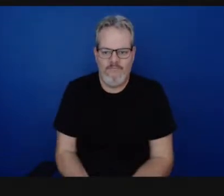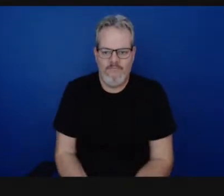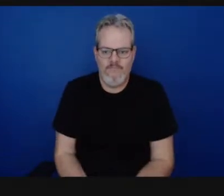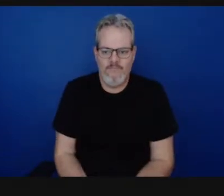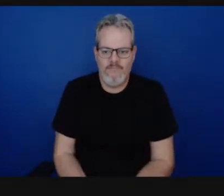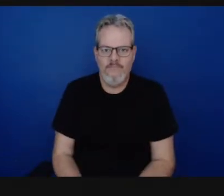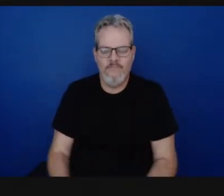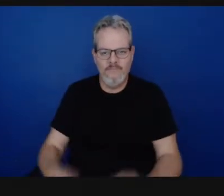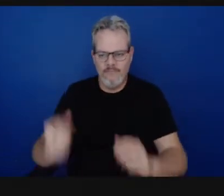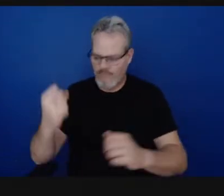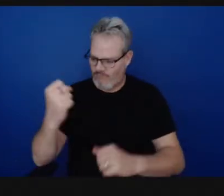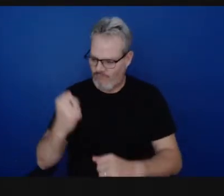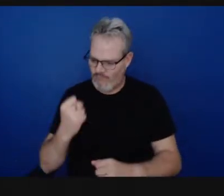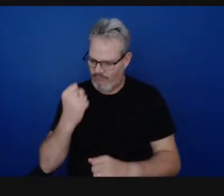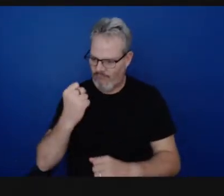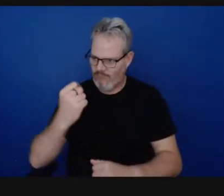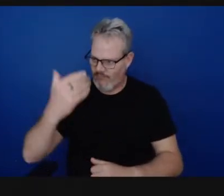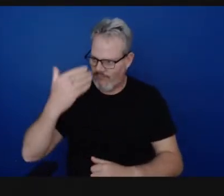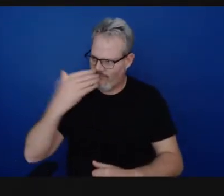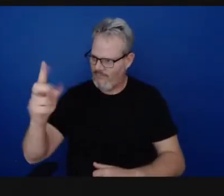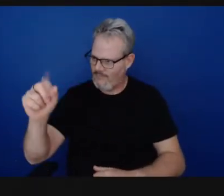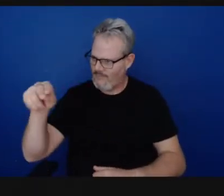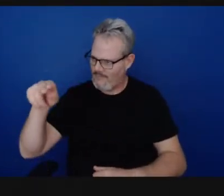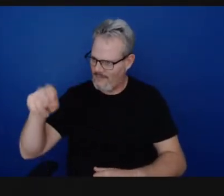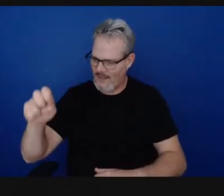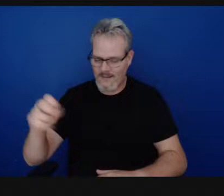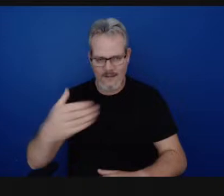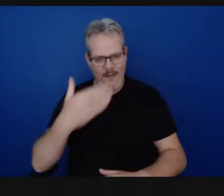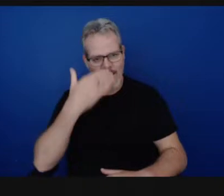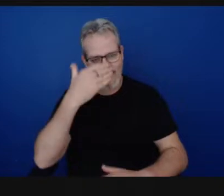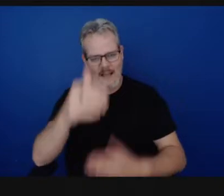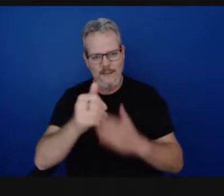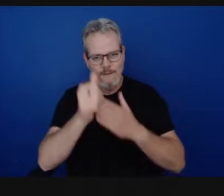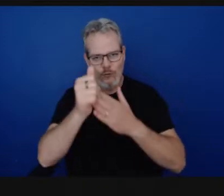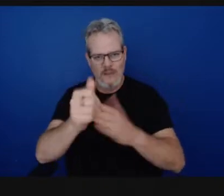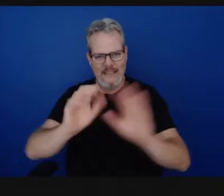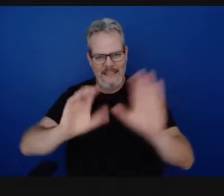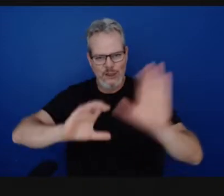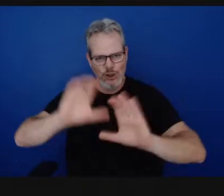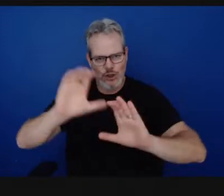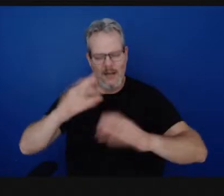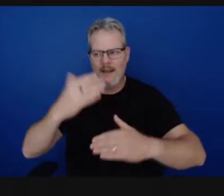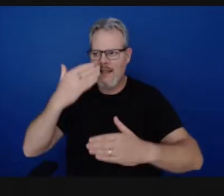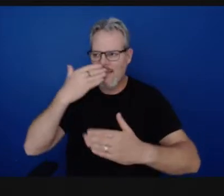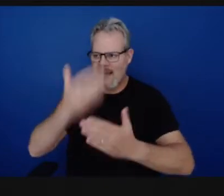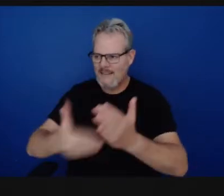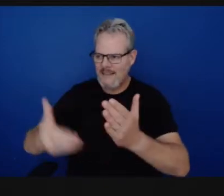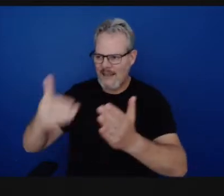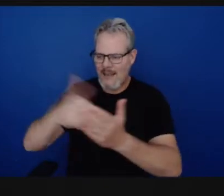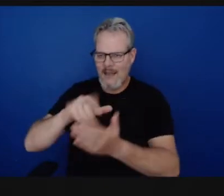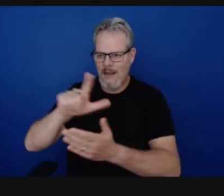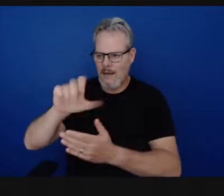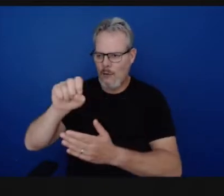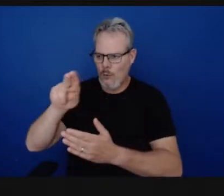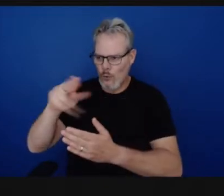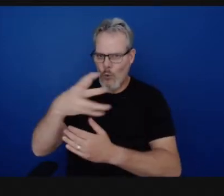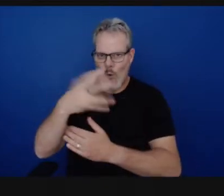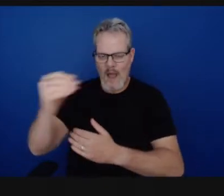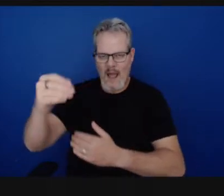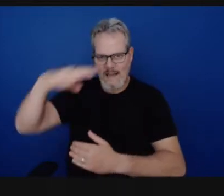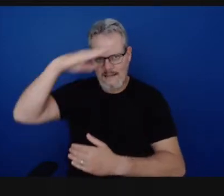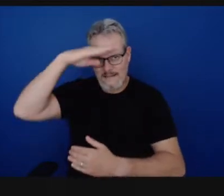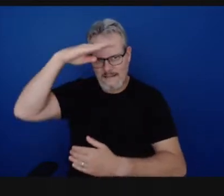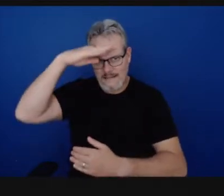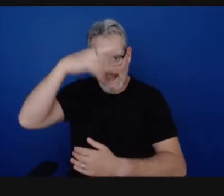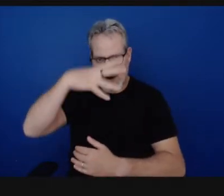Right on, Dane. Thanks for that. Thanks for leading the chat and holding everything down. Thanks once again to Lou and to Dano and Carrie